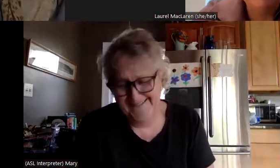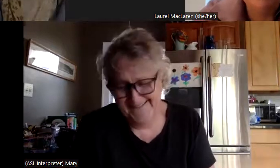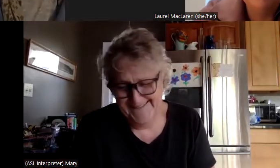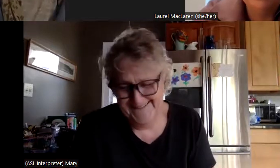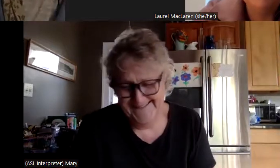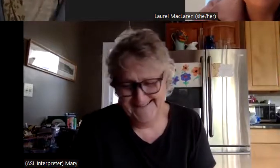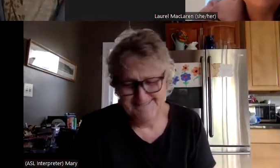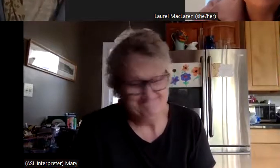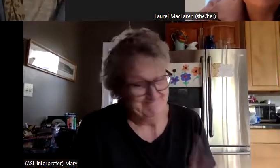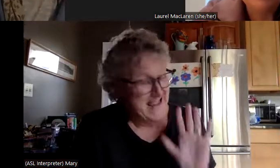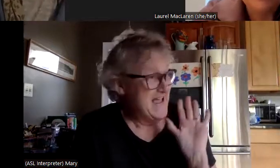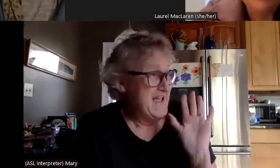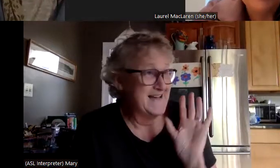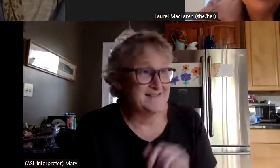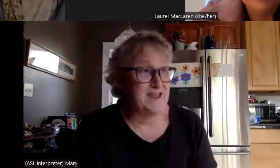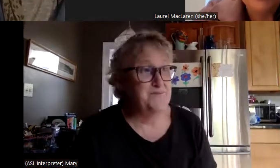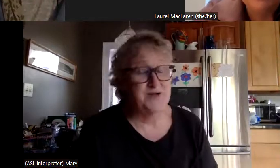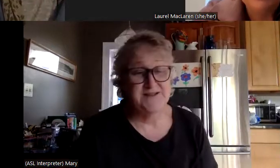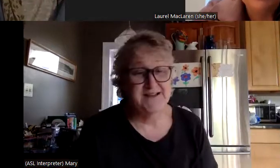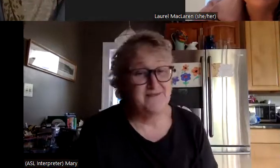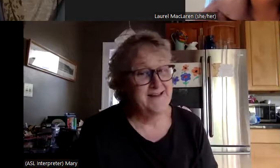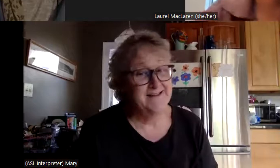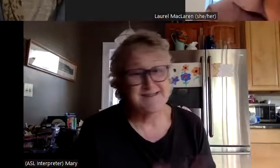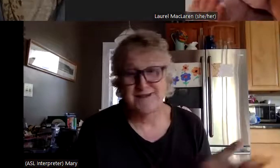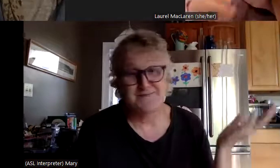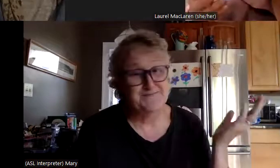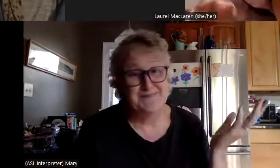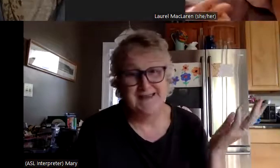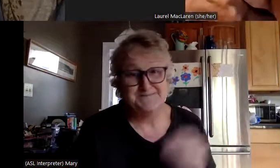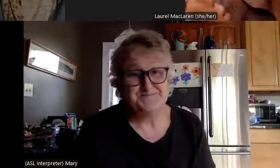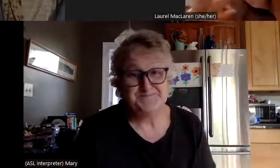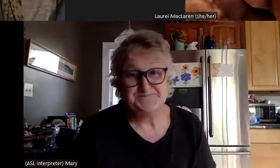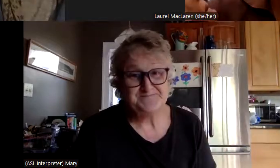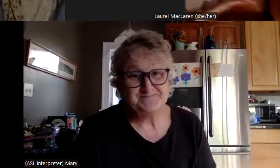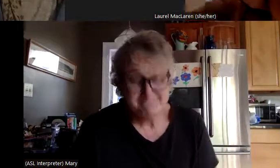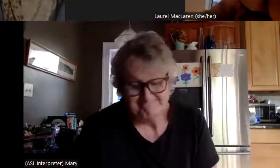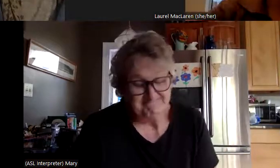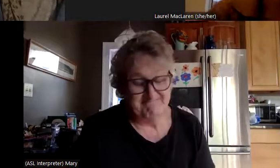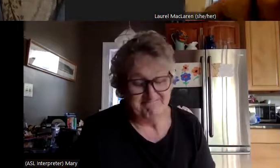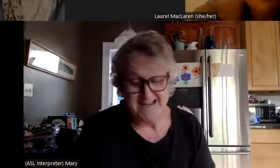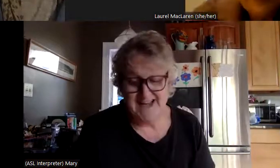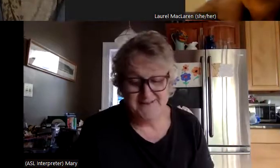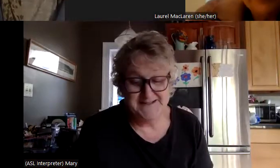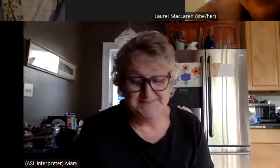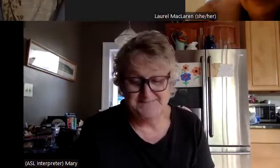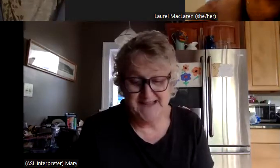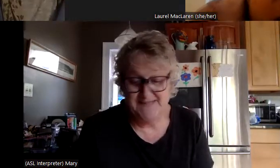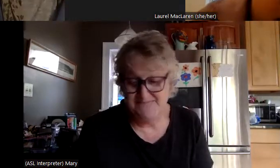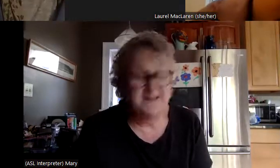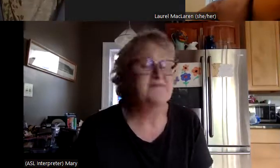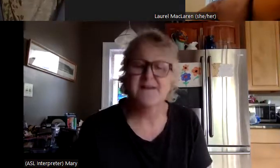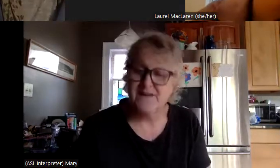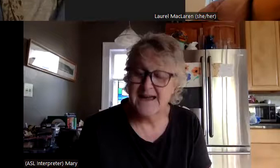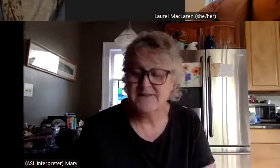You barbecue it, right? They cooked it on the fire. So Or like, yeah, I mean, yeah. grill it. Yeah, grill it. I don't know. I